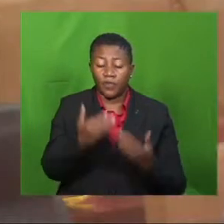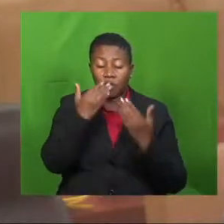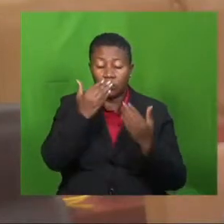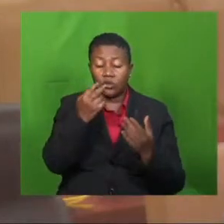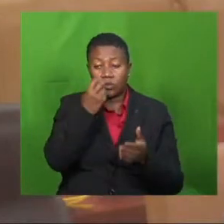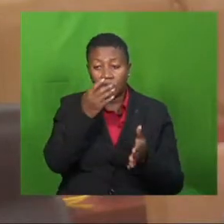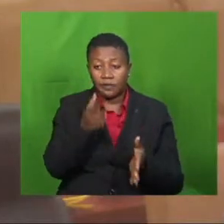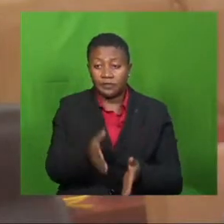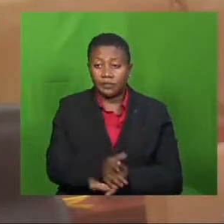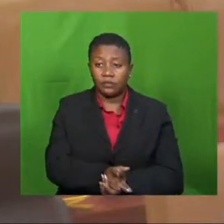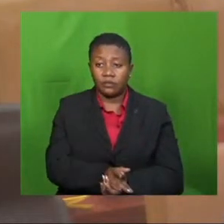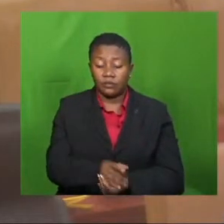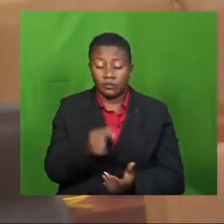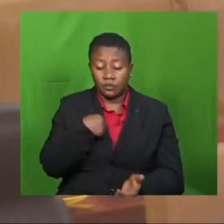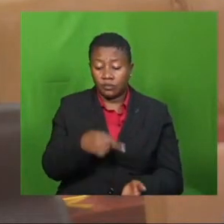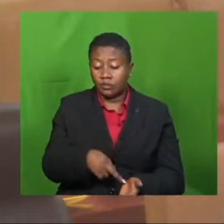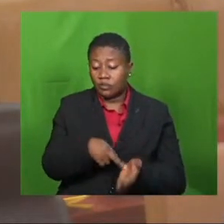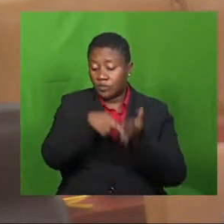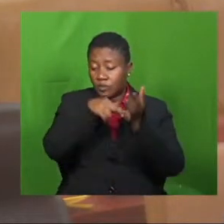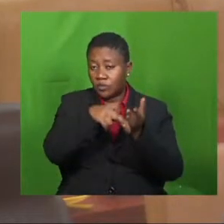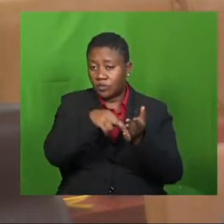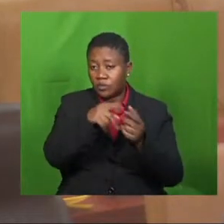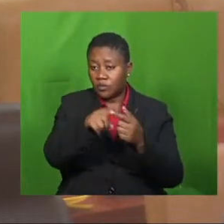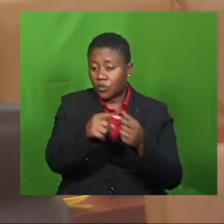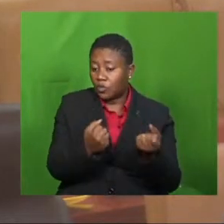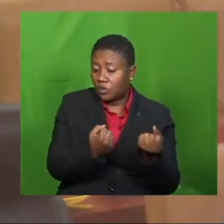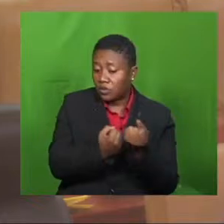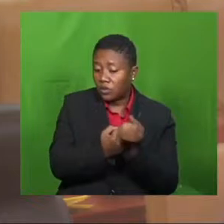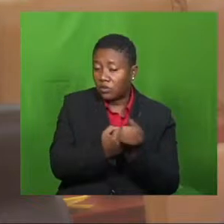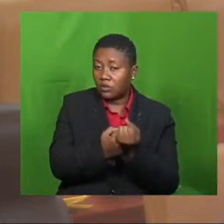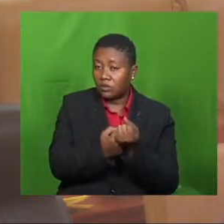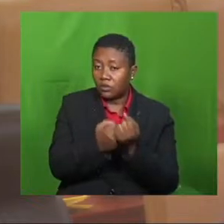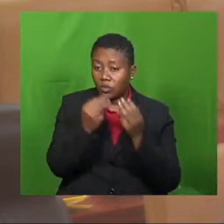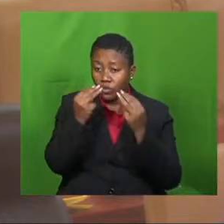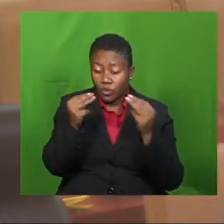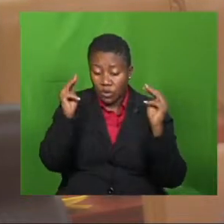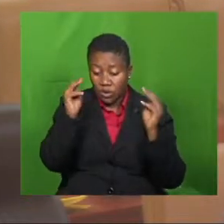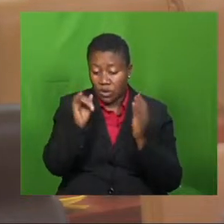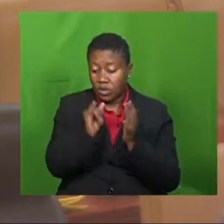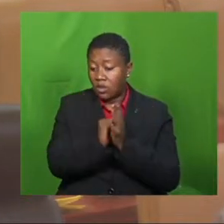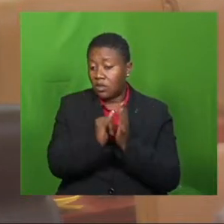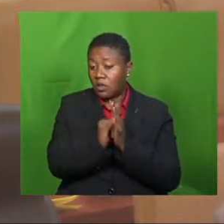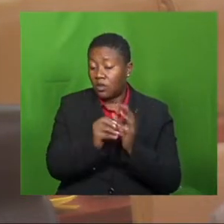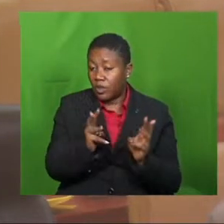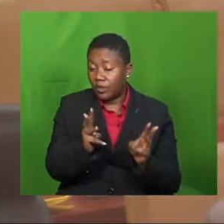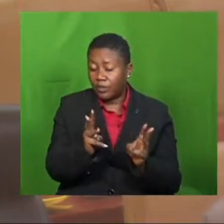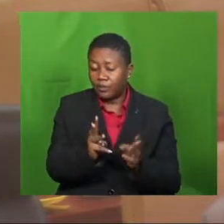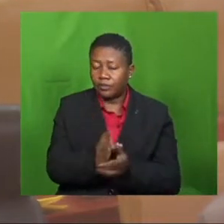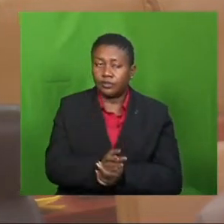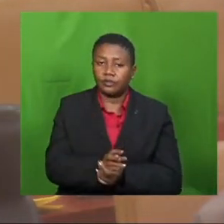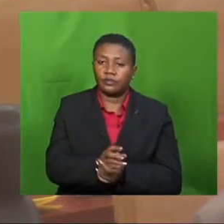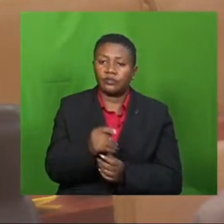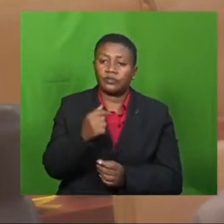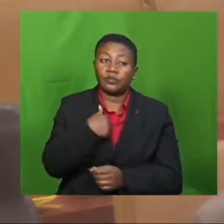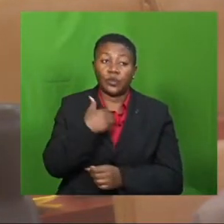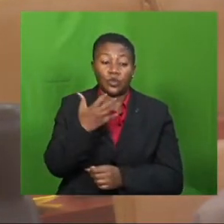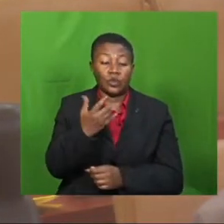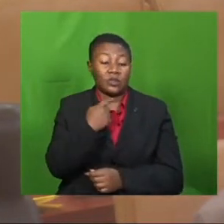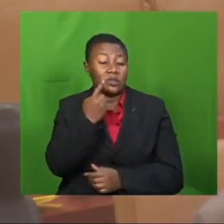Speaker, I rise to second the motion, and in doing so, I wish to say